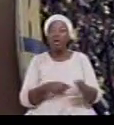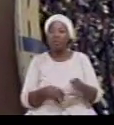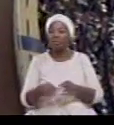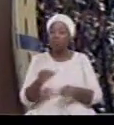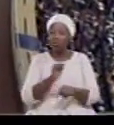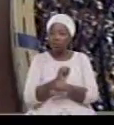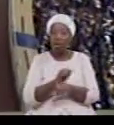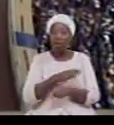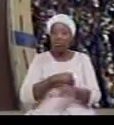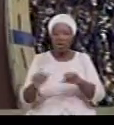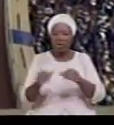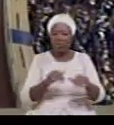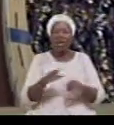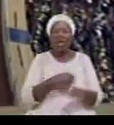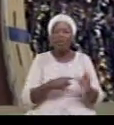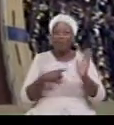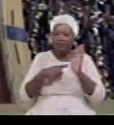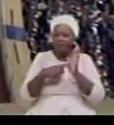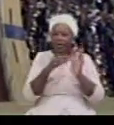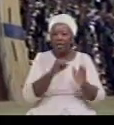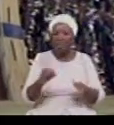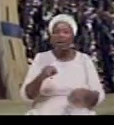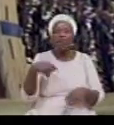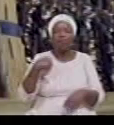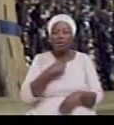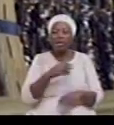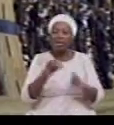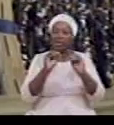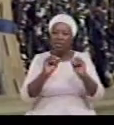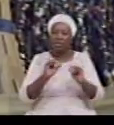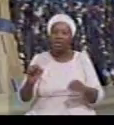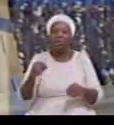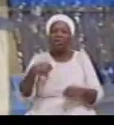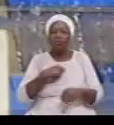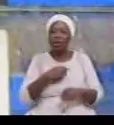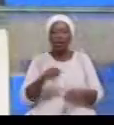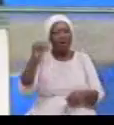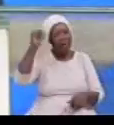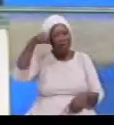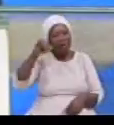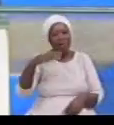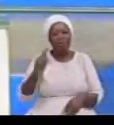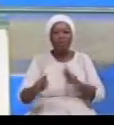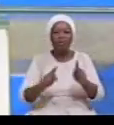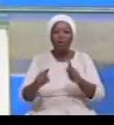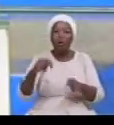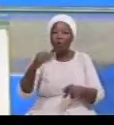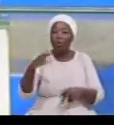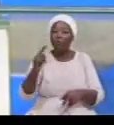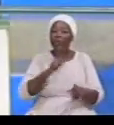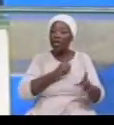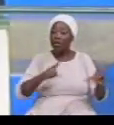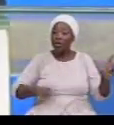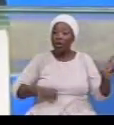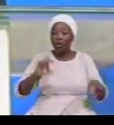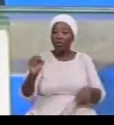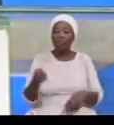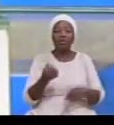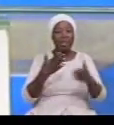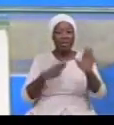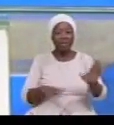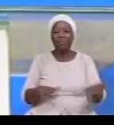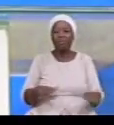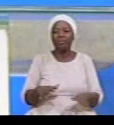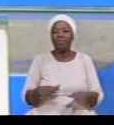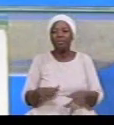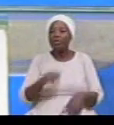we're revealing, we're teaching, we're reminding the people of the Lord's death.